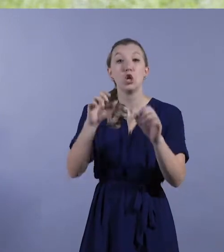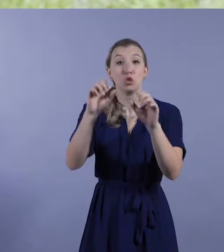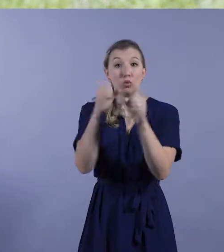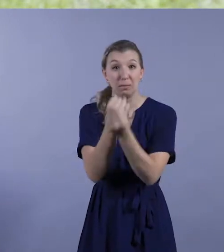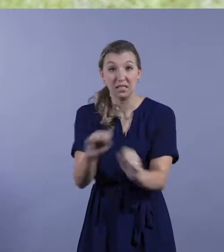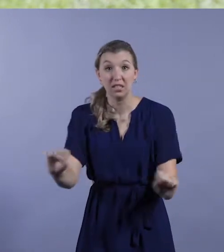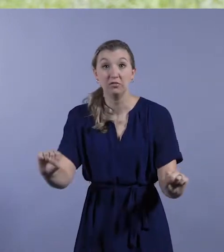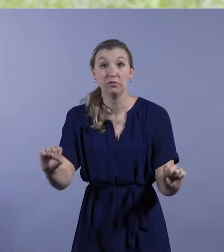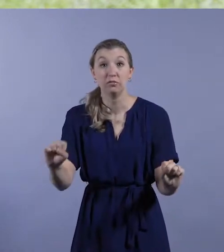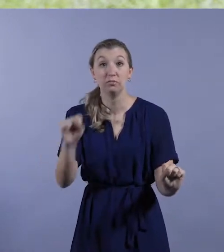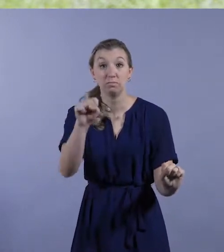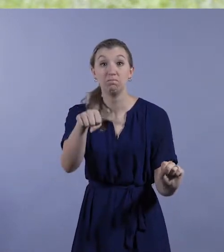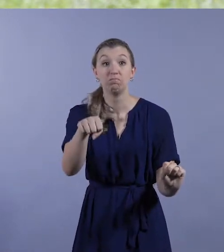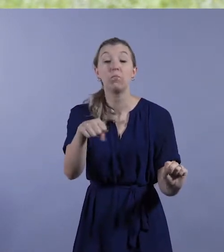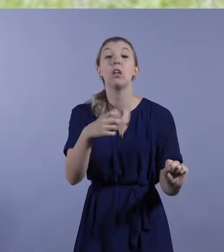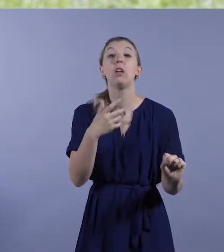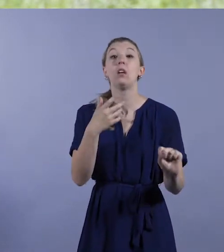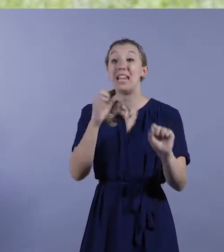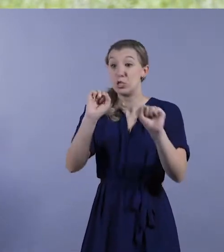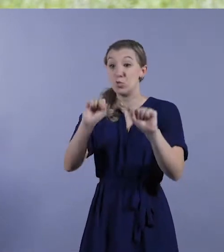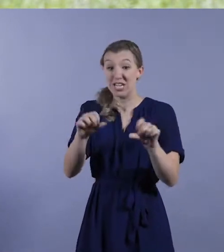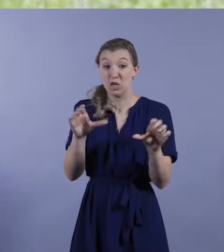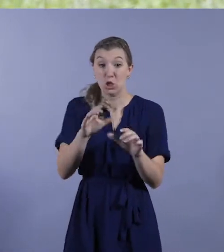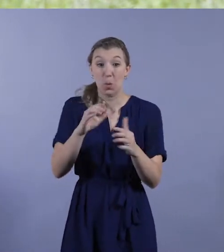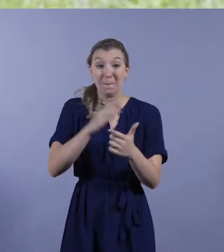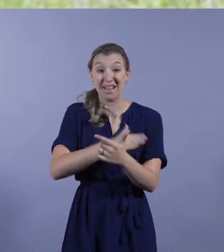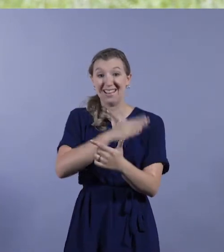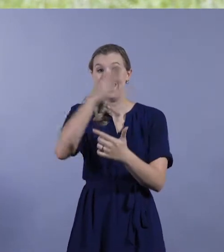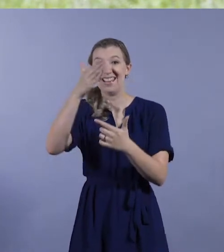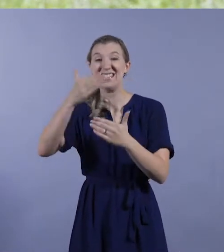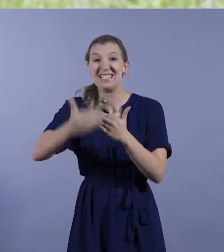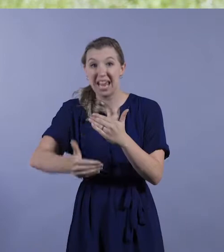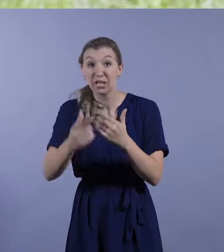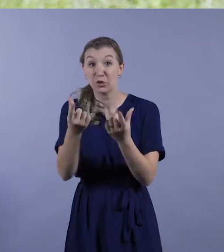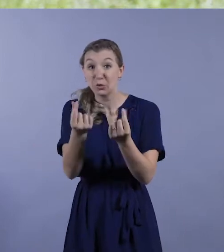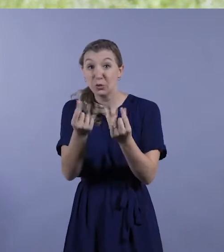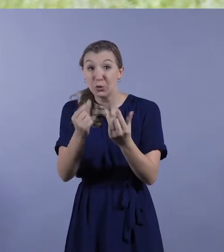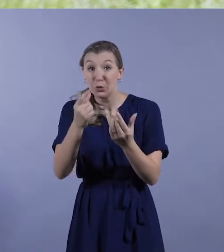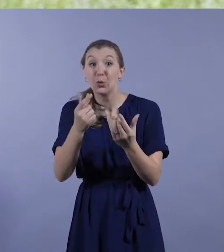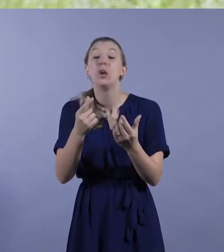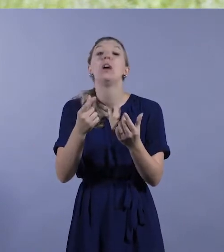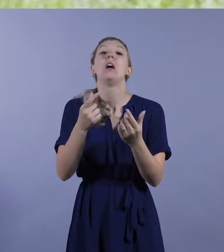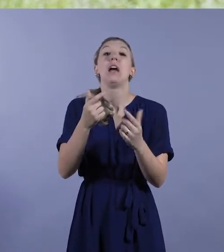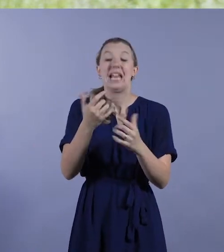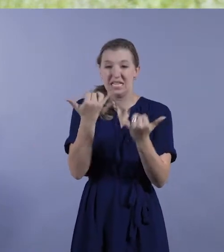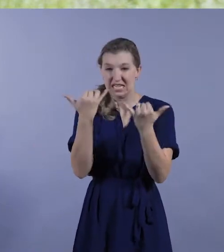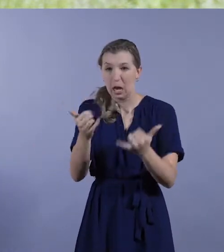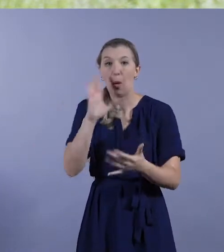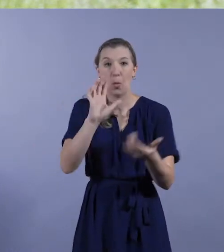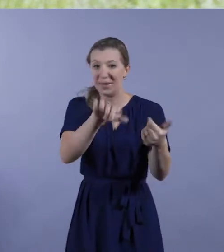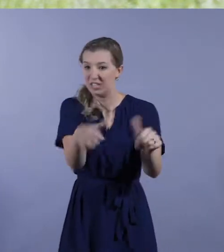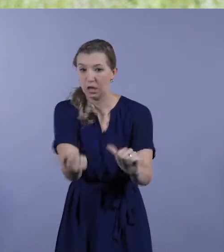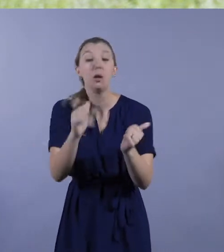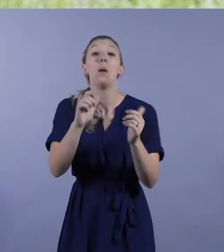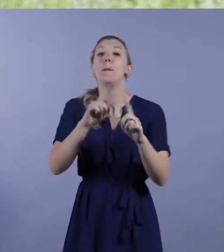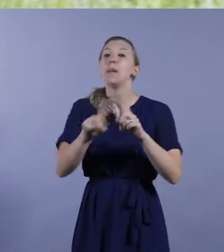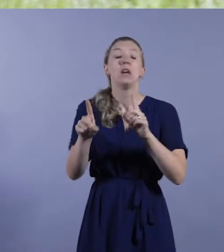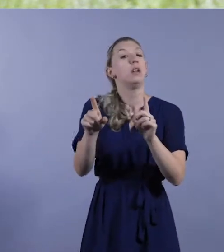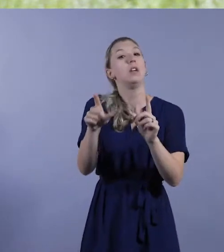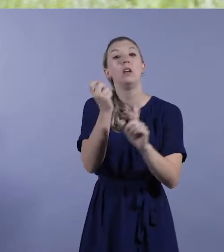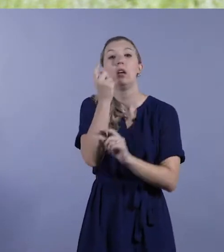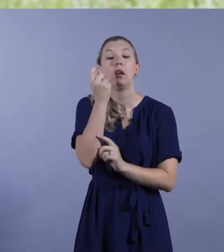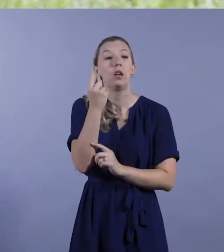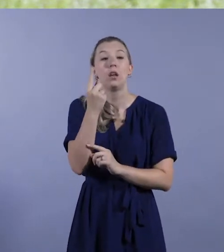saved. You could do that, and then the next big thing on your calendar would be, and now I'm going to get dunked. But there is nothing